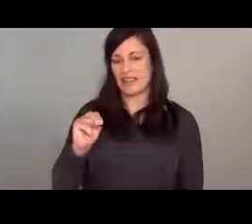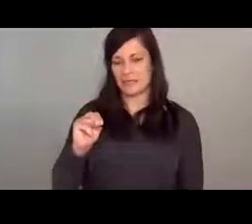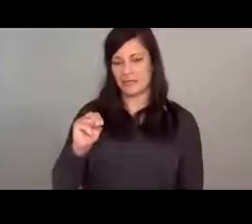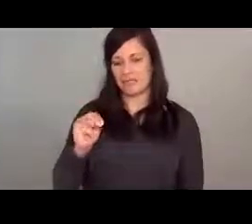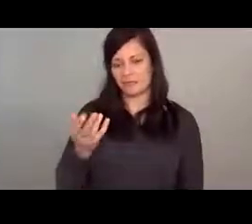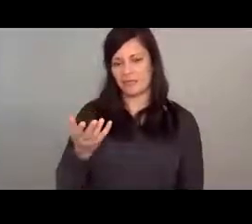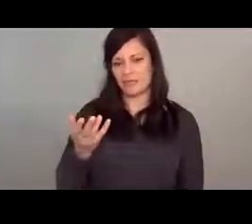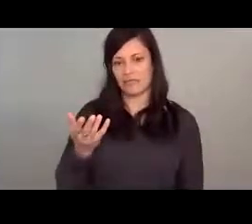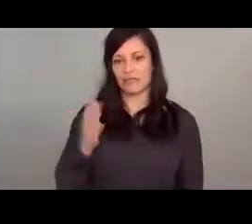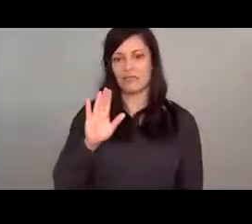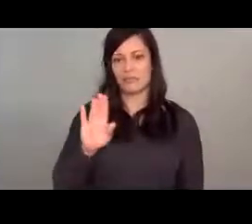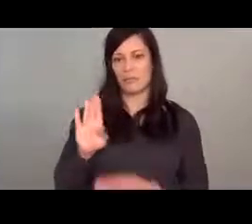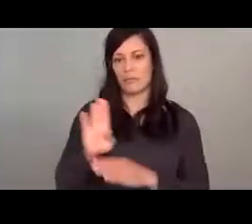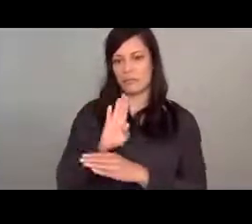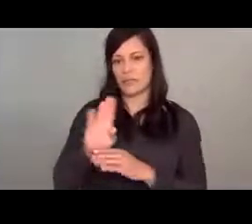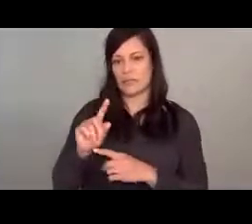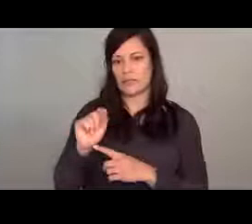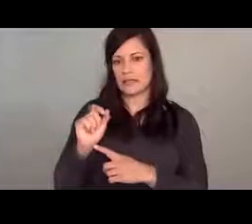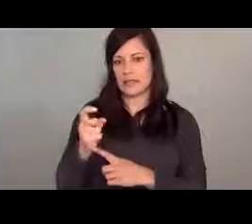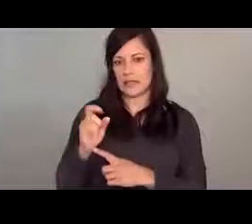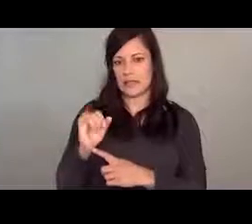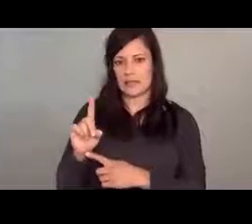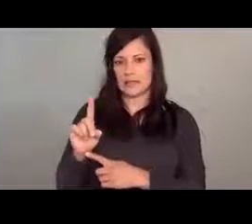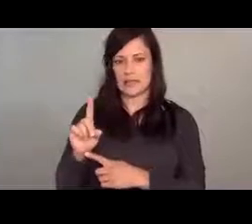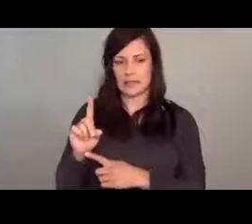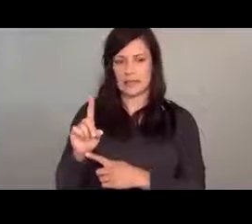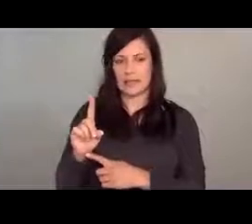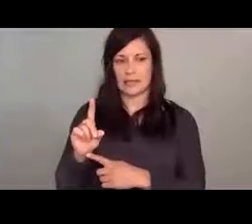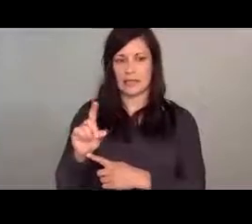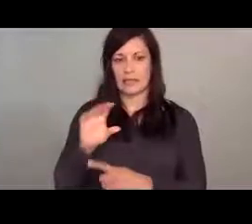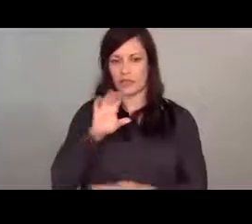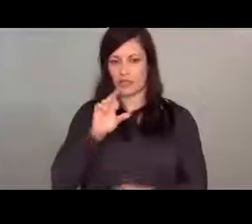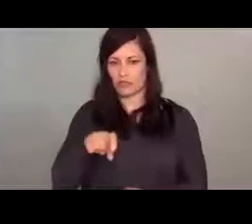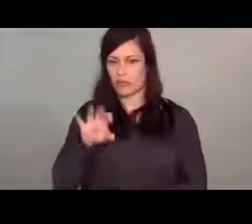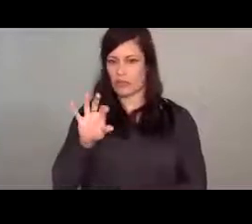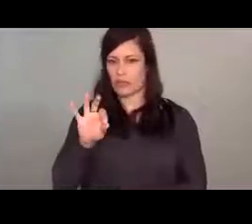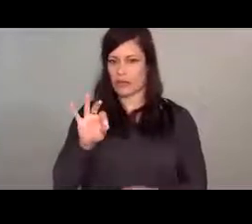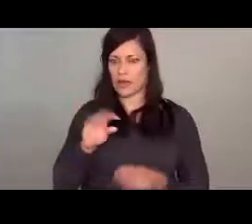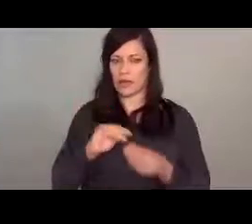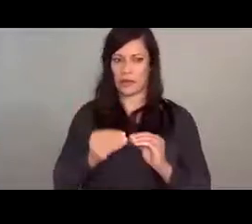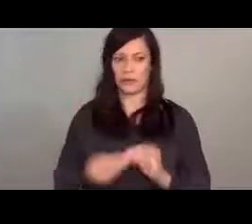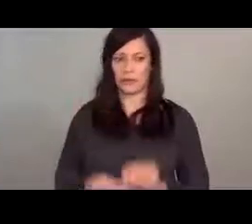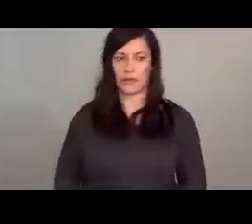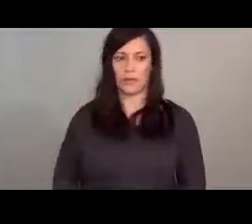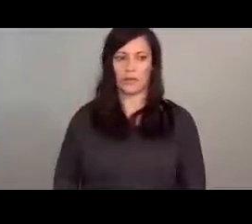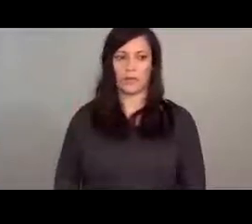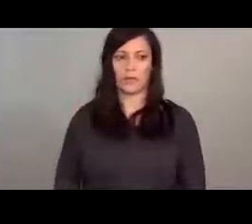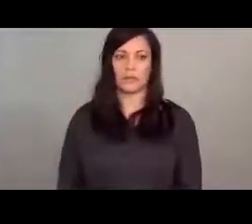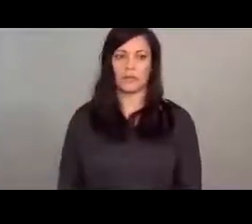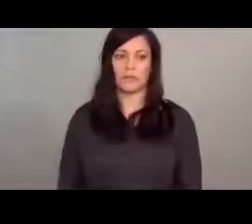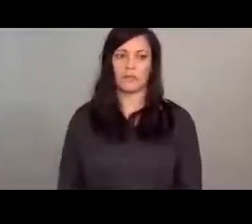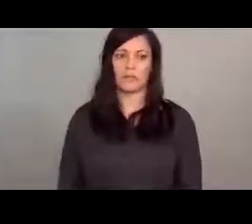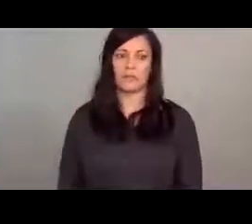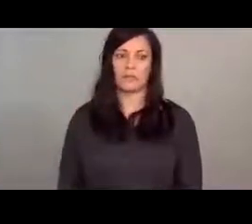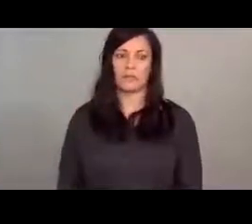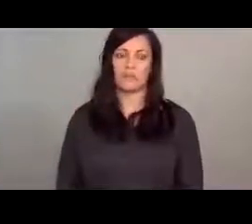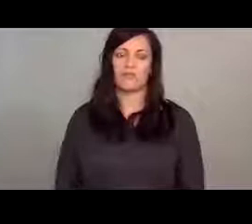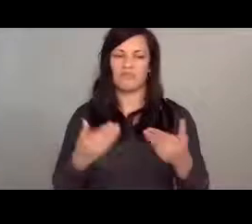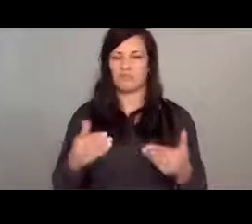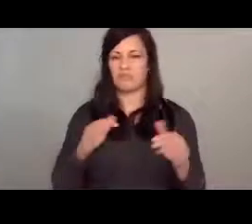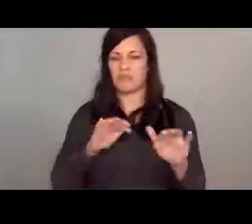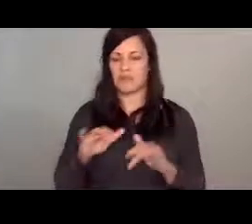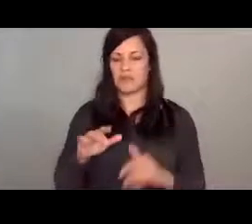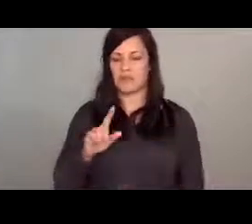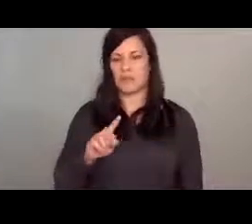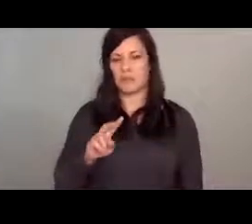known as the business tax ID. That's a 9-digit number. So in this situation, we'll just